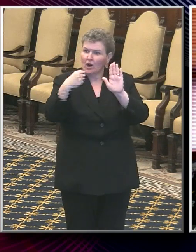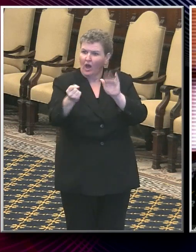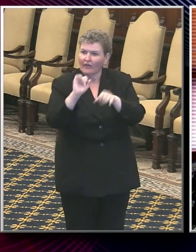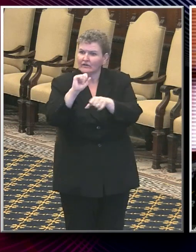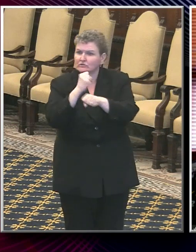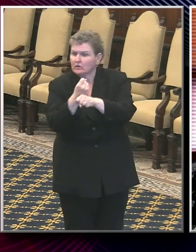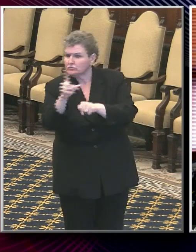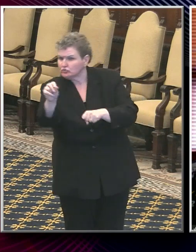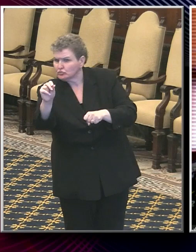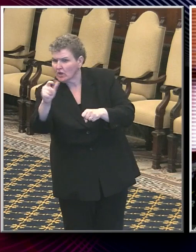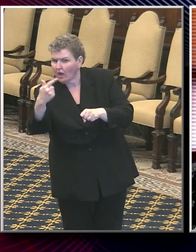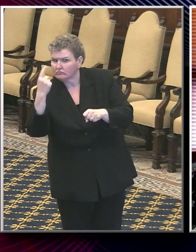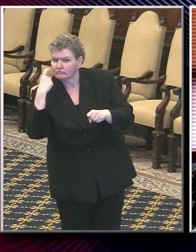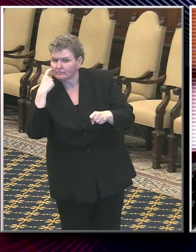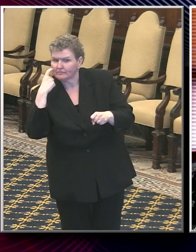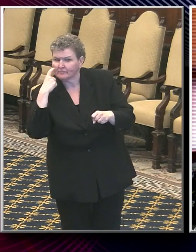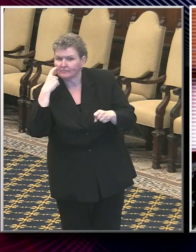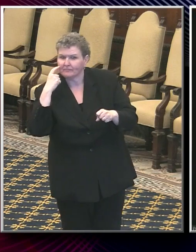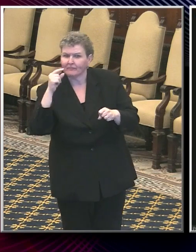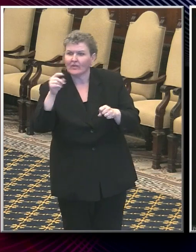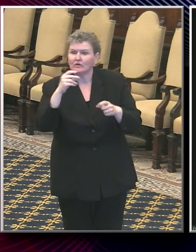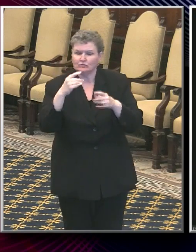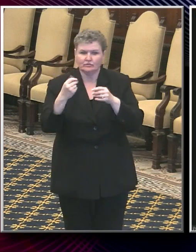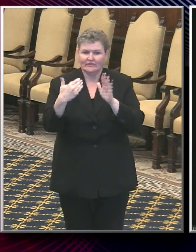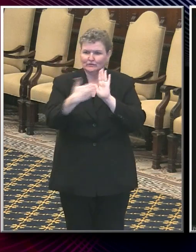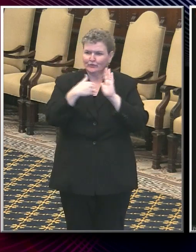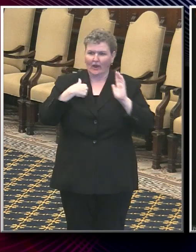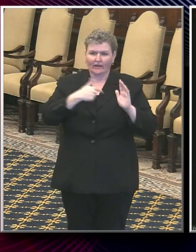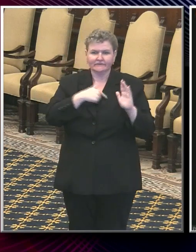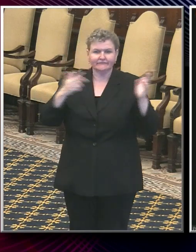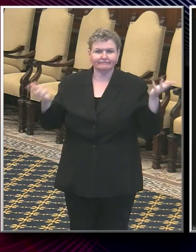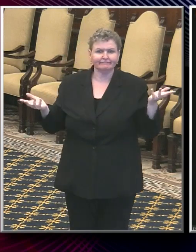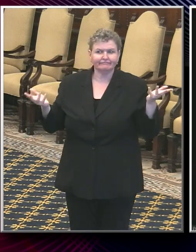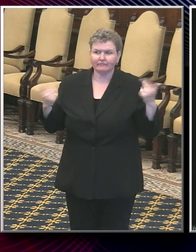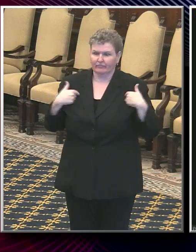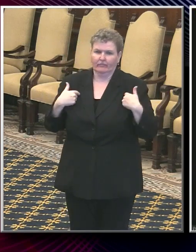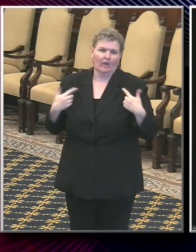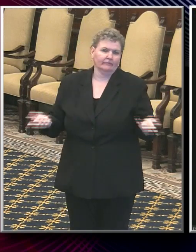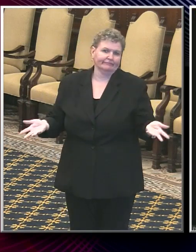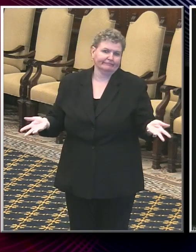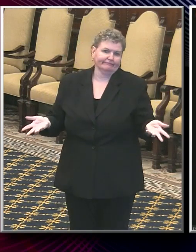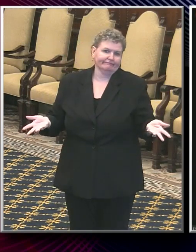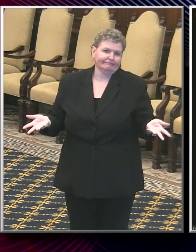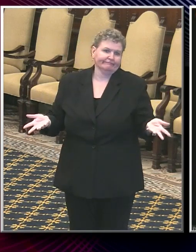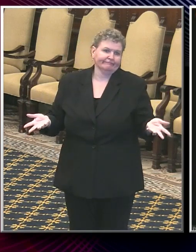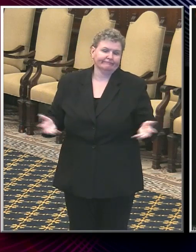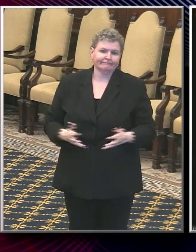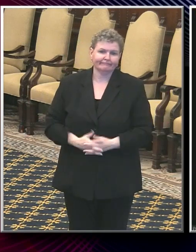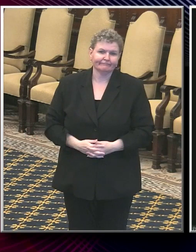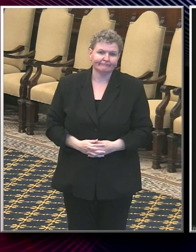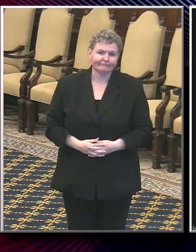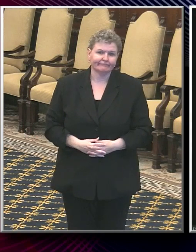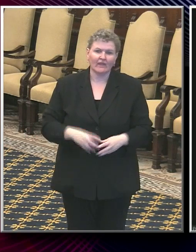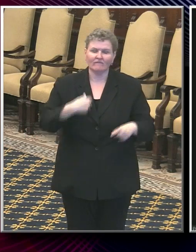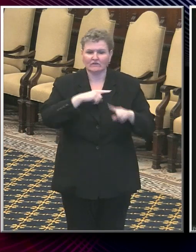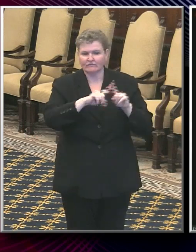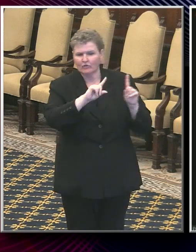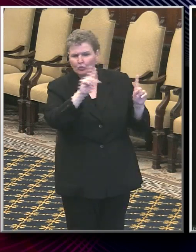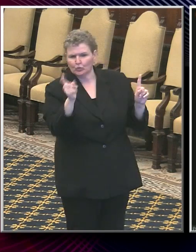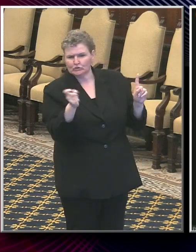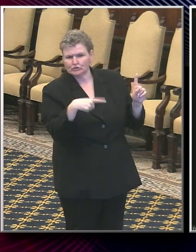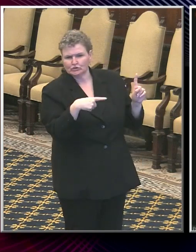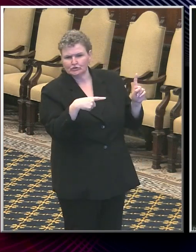federal court by the afternoon. Okay. And on a different subject, Mayor,